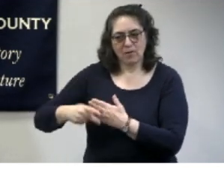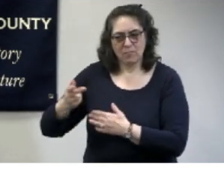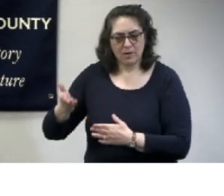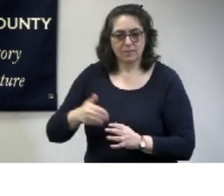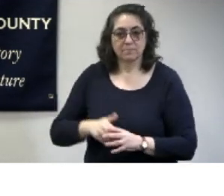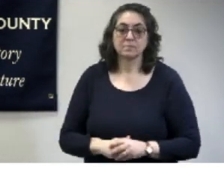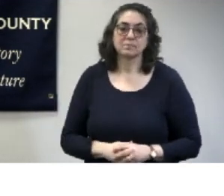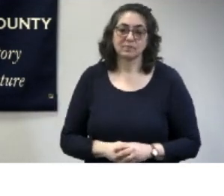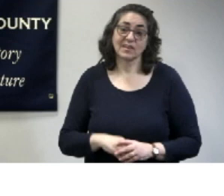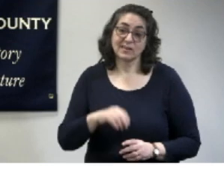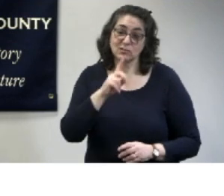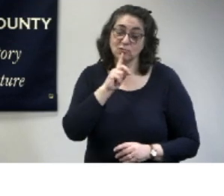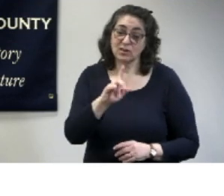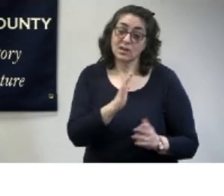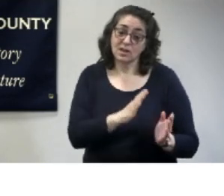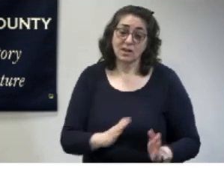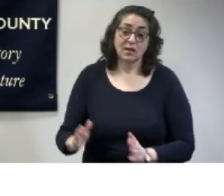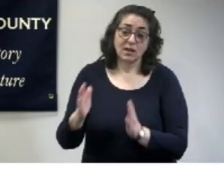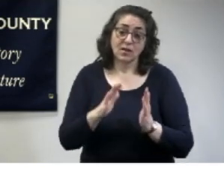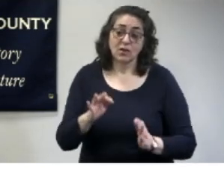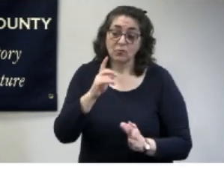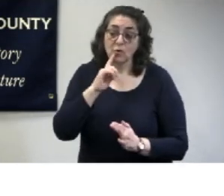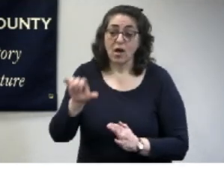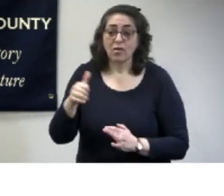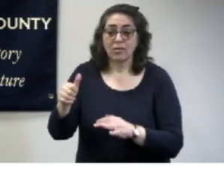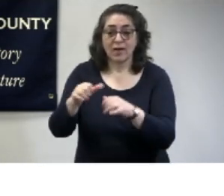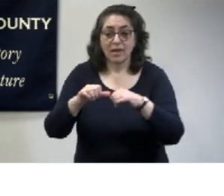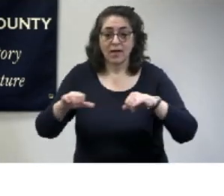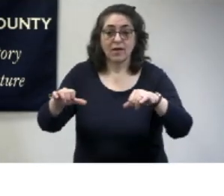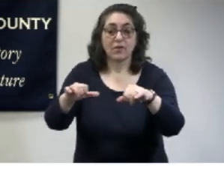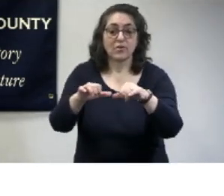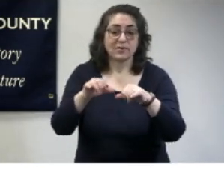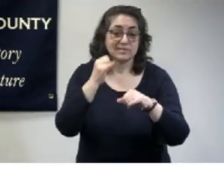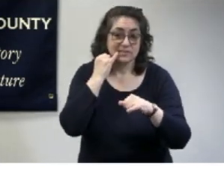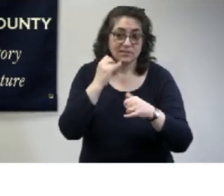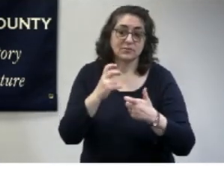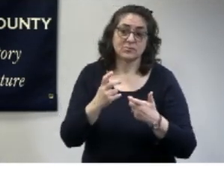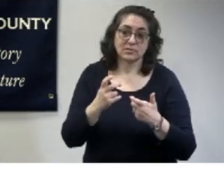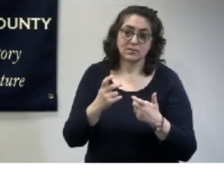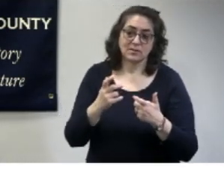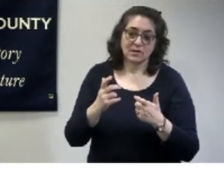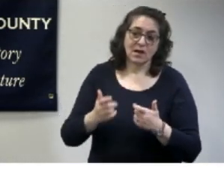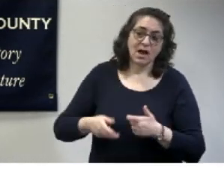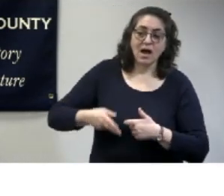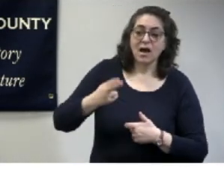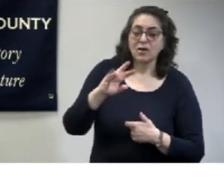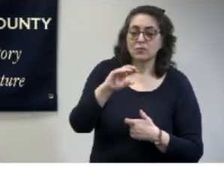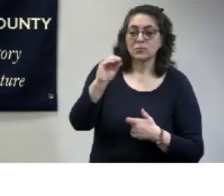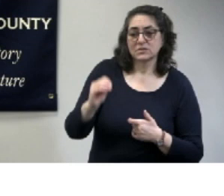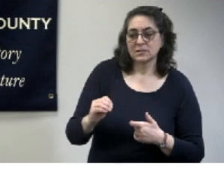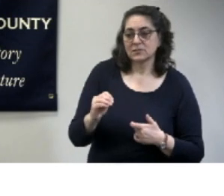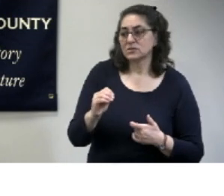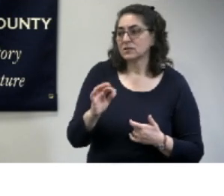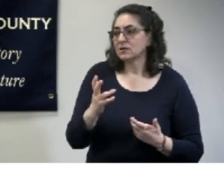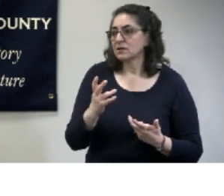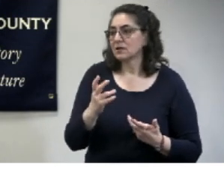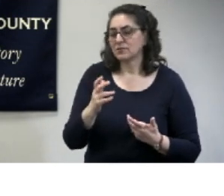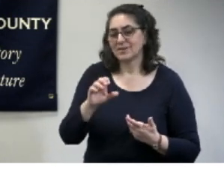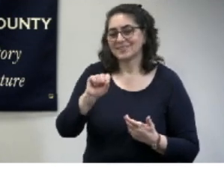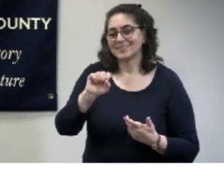And that really prepares us for other locations where there is a high percentage of